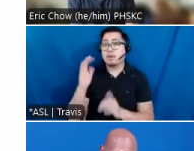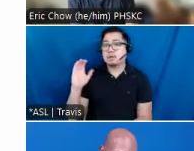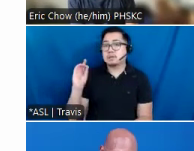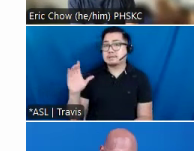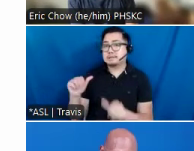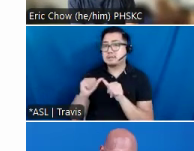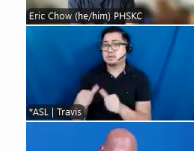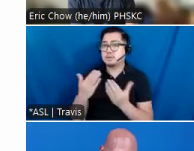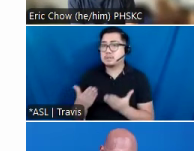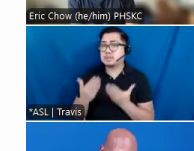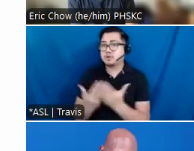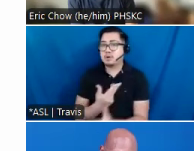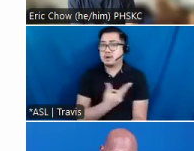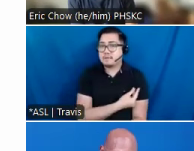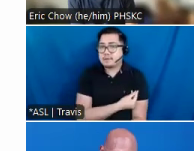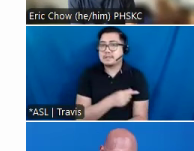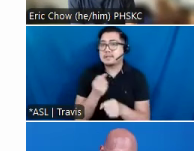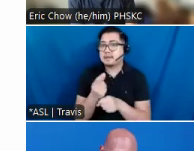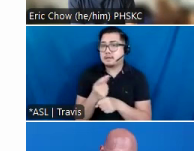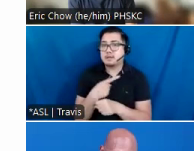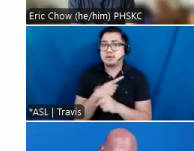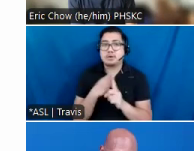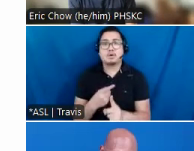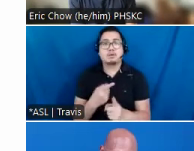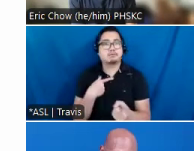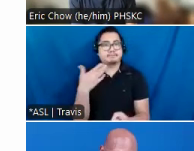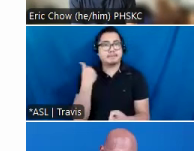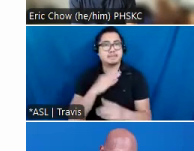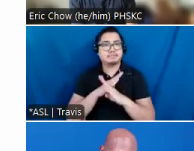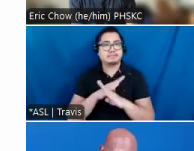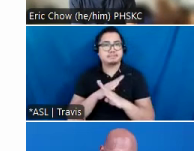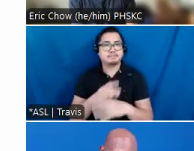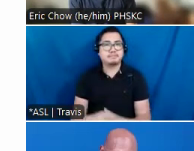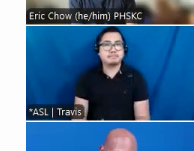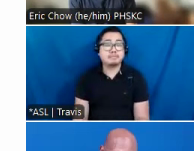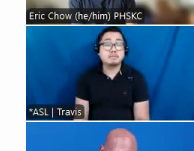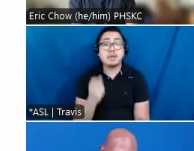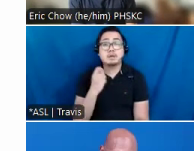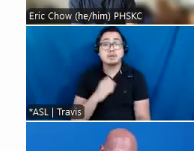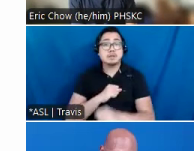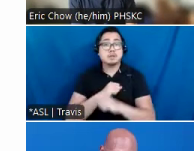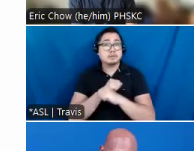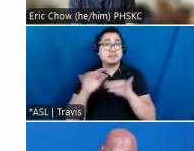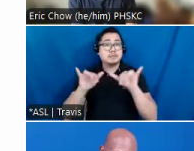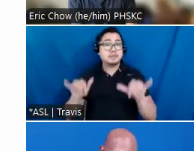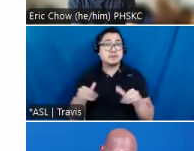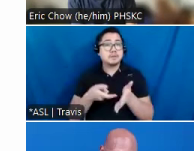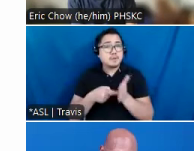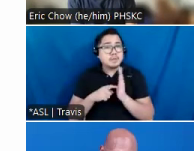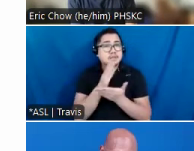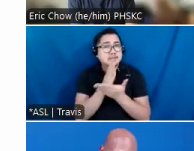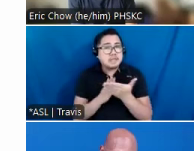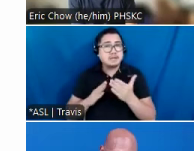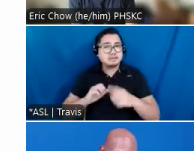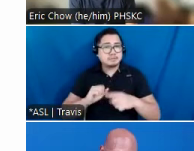new vaccine every year to help give you the best protection. So remember, the immune system does require some training, right,